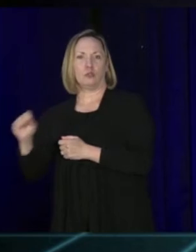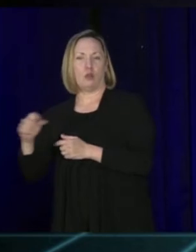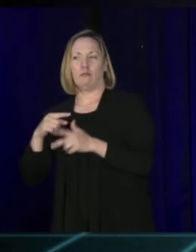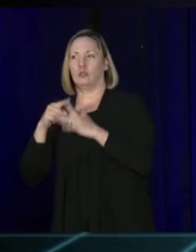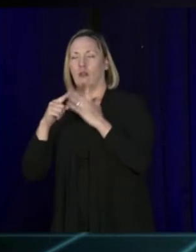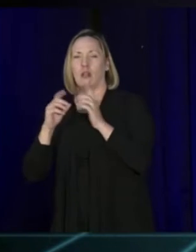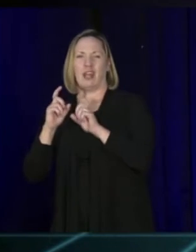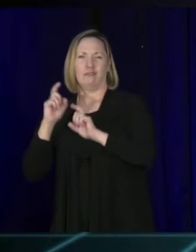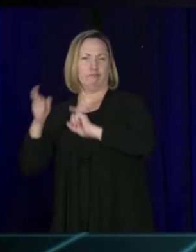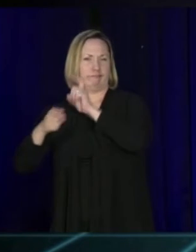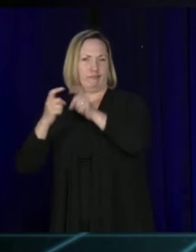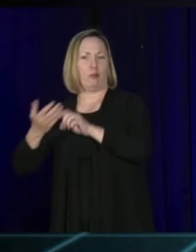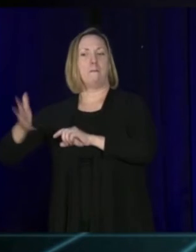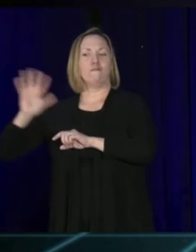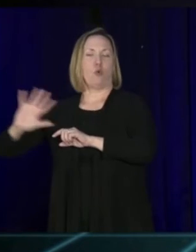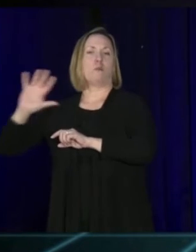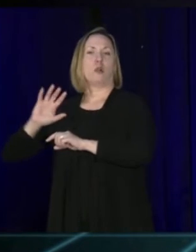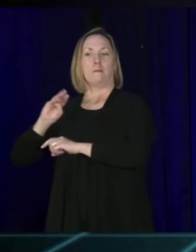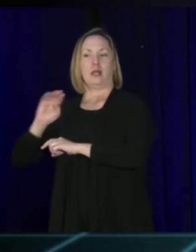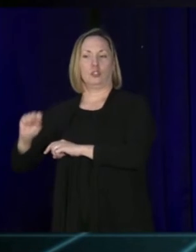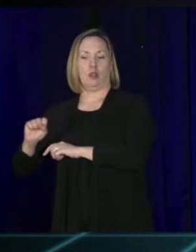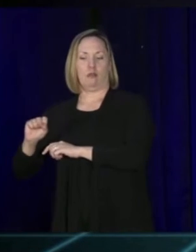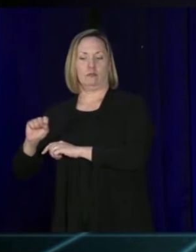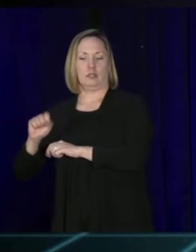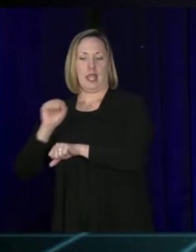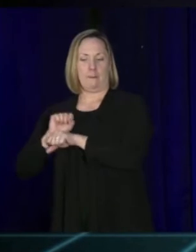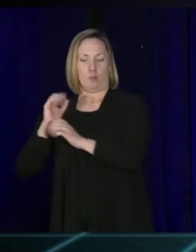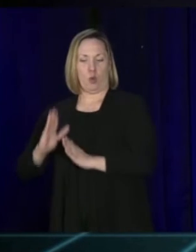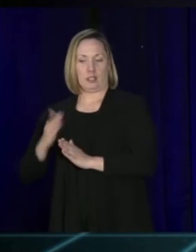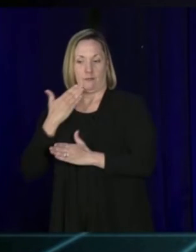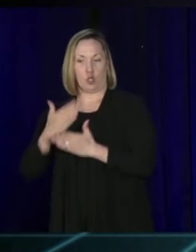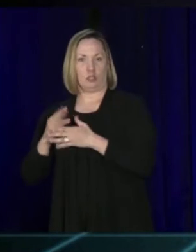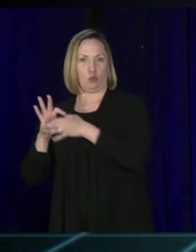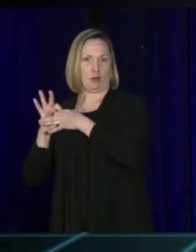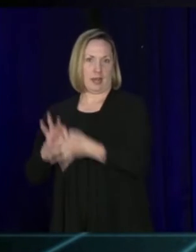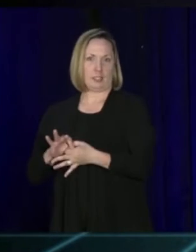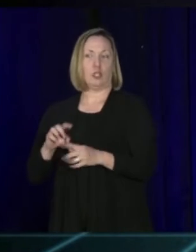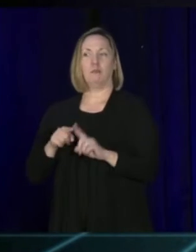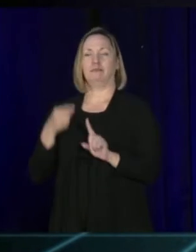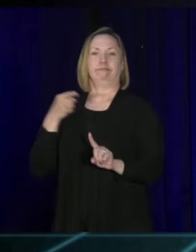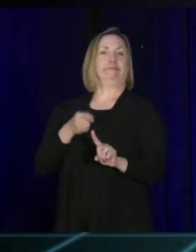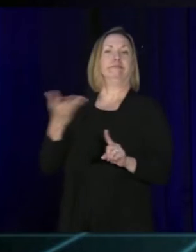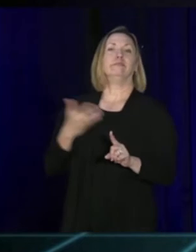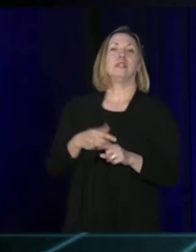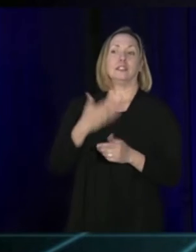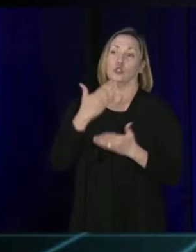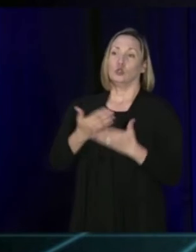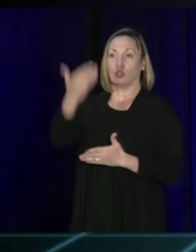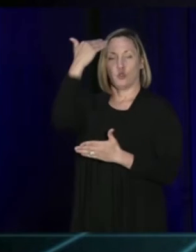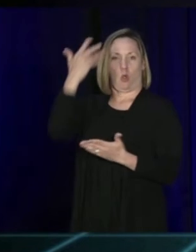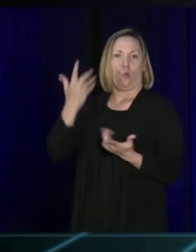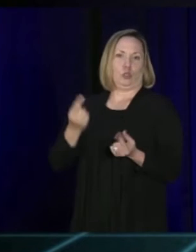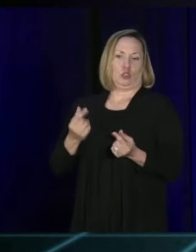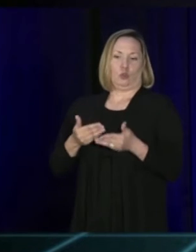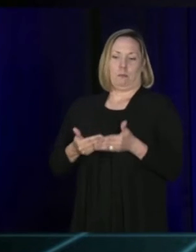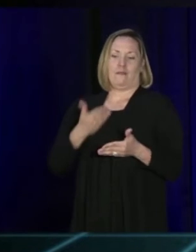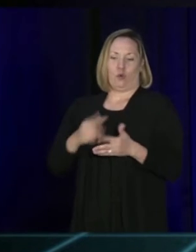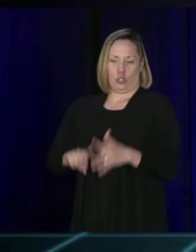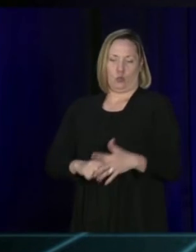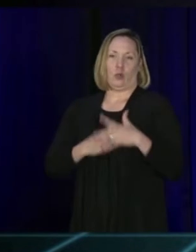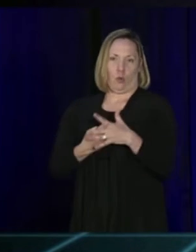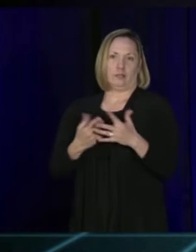former Microsoft employees who have a strong connection. But what I'm getting at is, it's good to know what you're getting into before you go